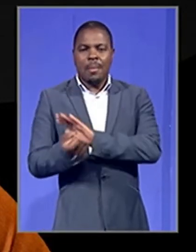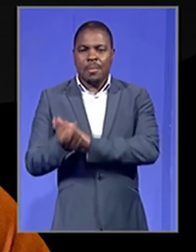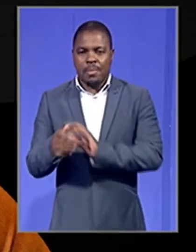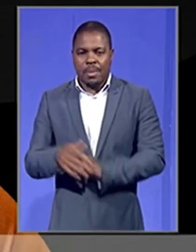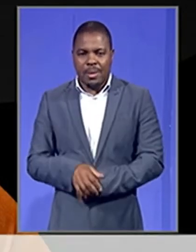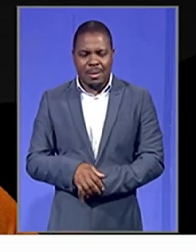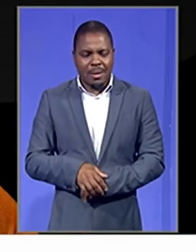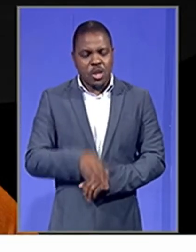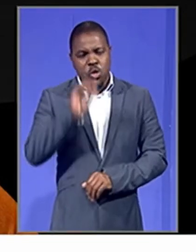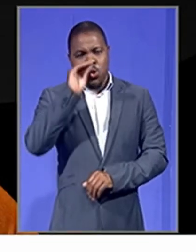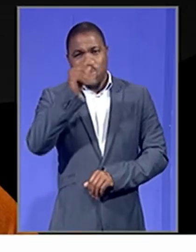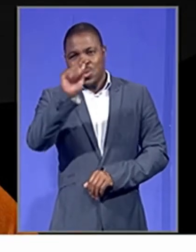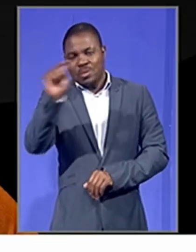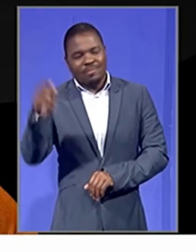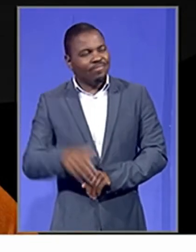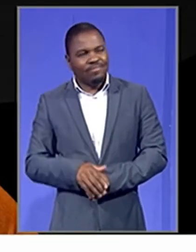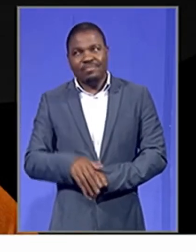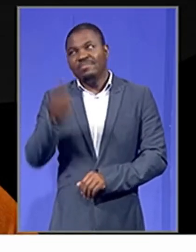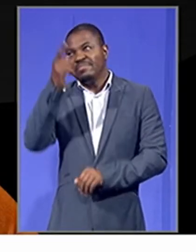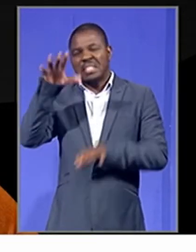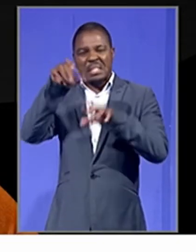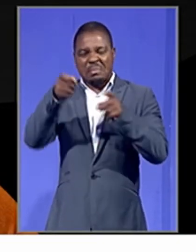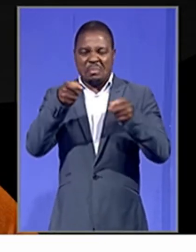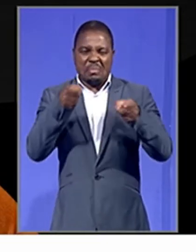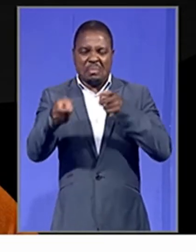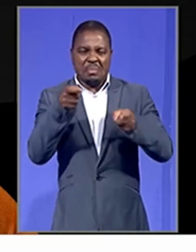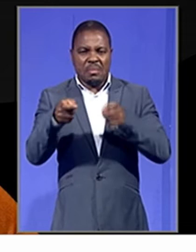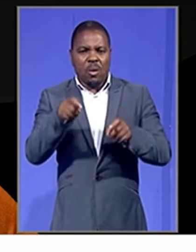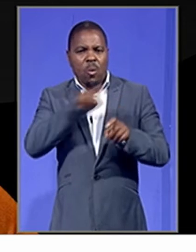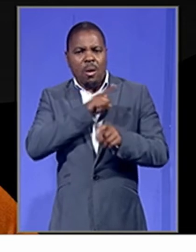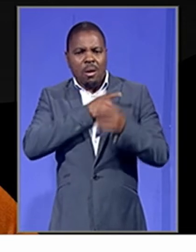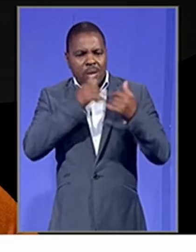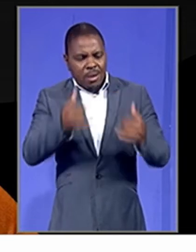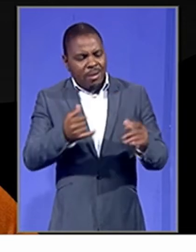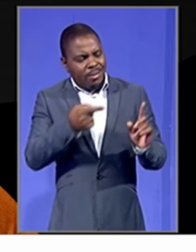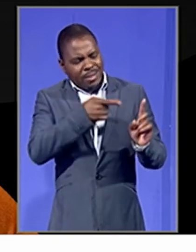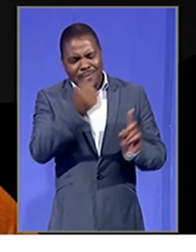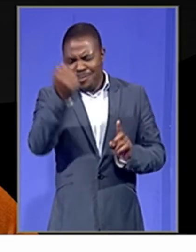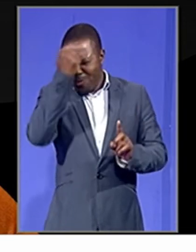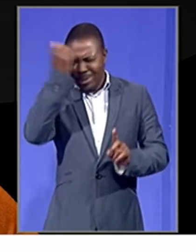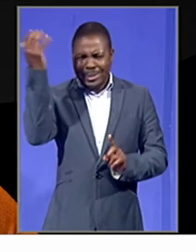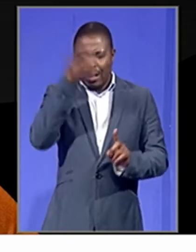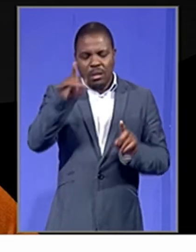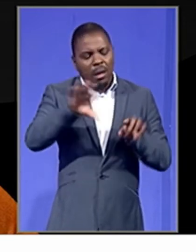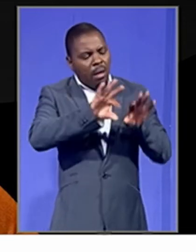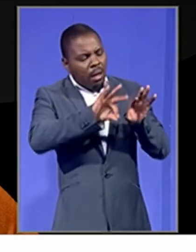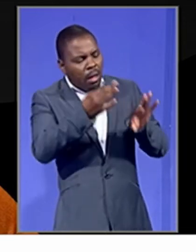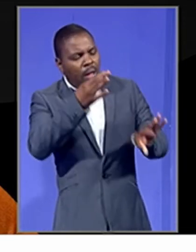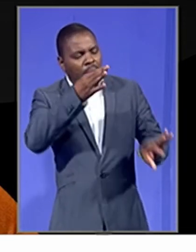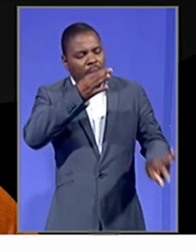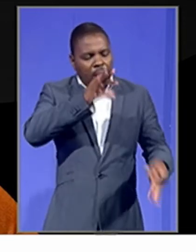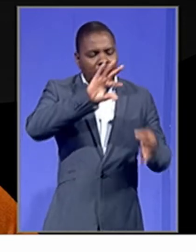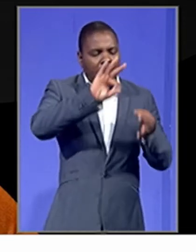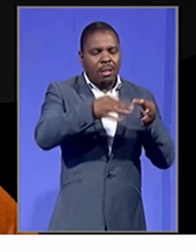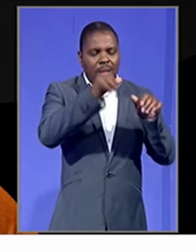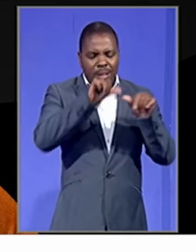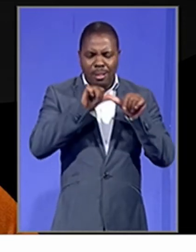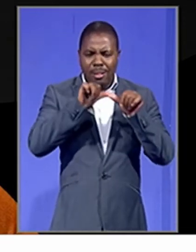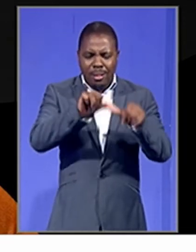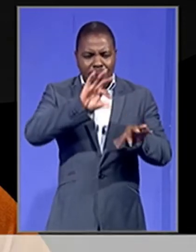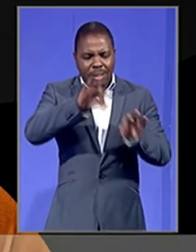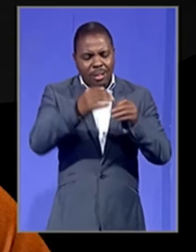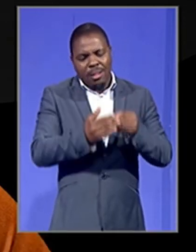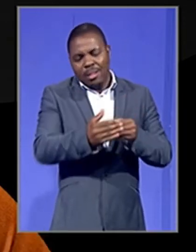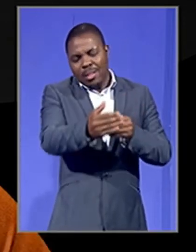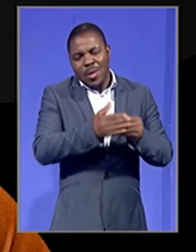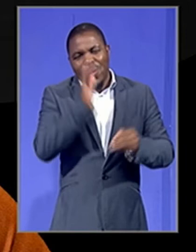media who are in full swing analyzing this foolish address, and they're going to continue doing so for the next few